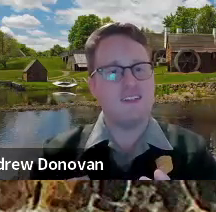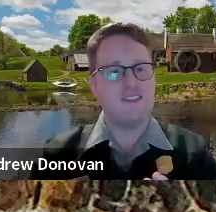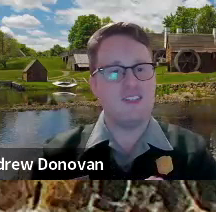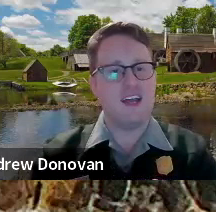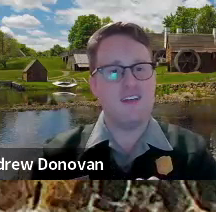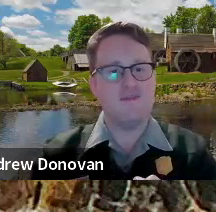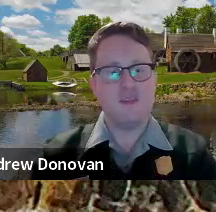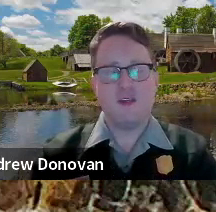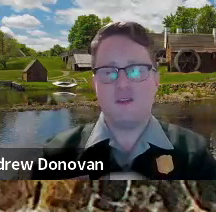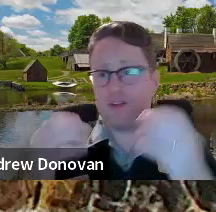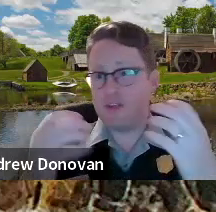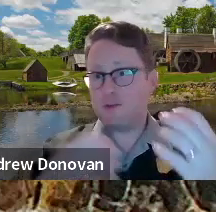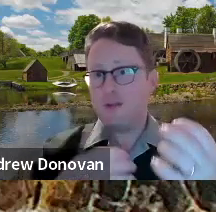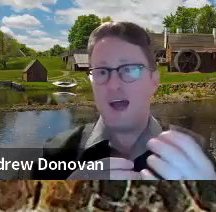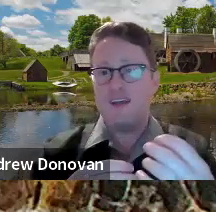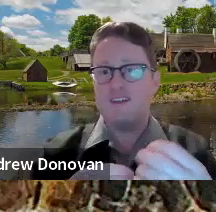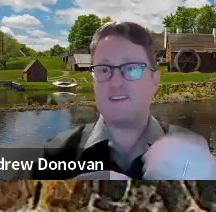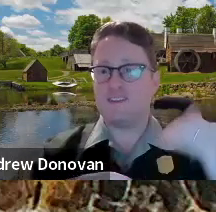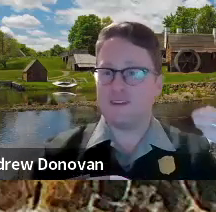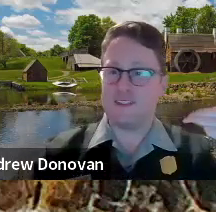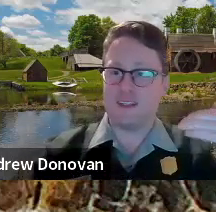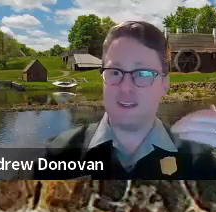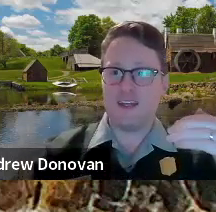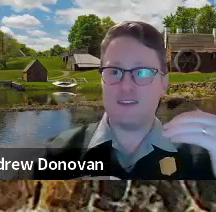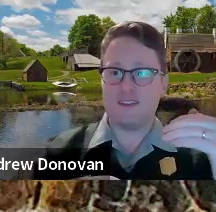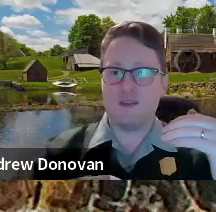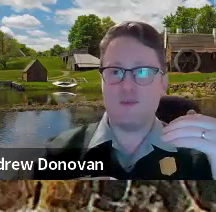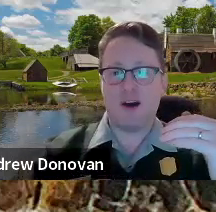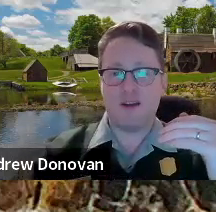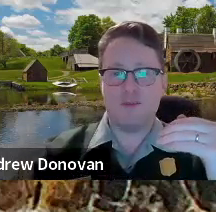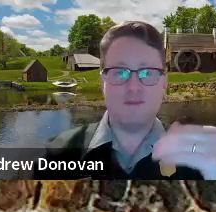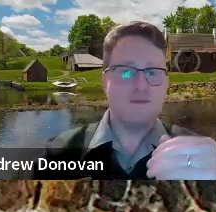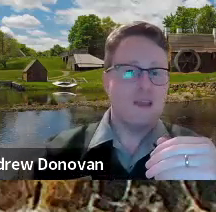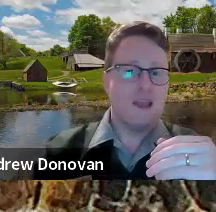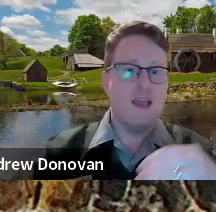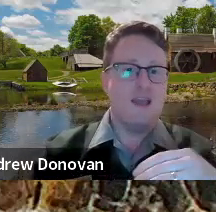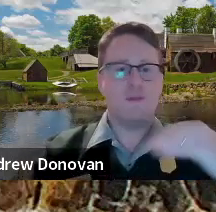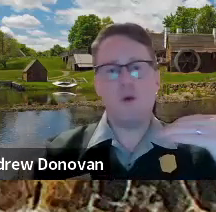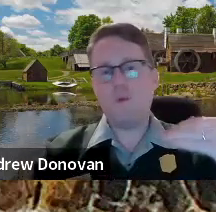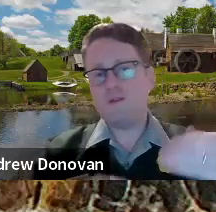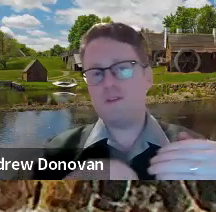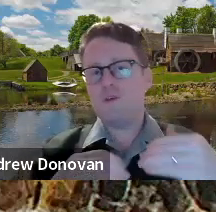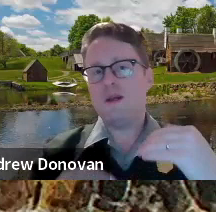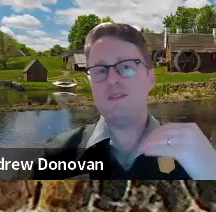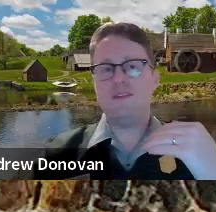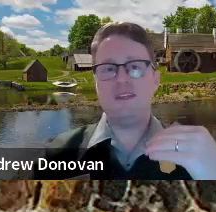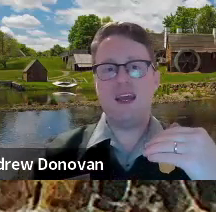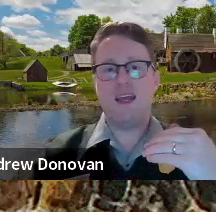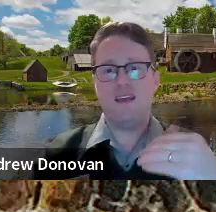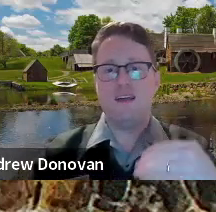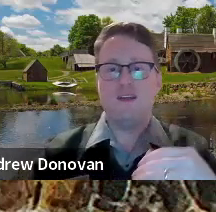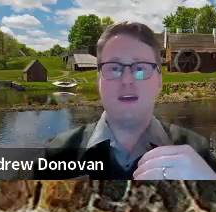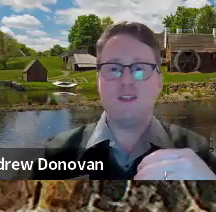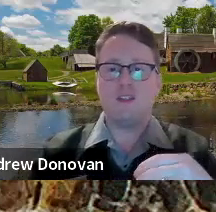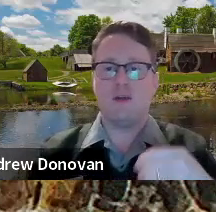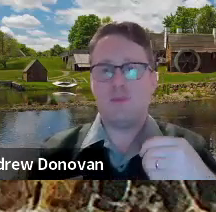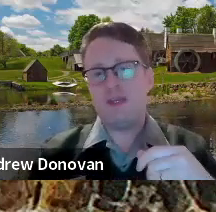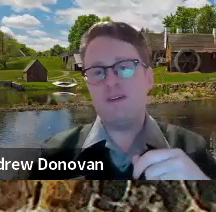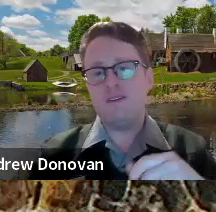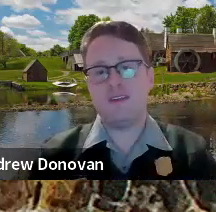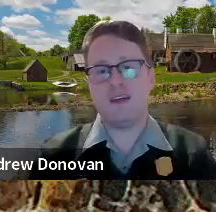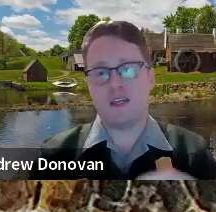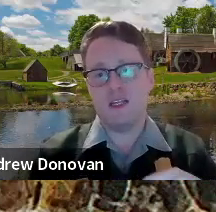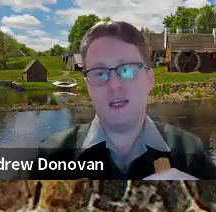called the casting shed. So liquid iron is starting to collect at the bottom. And about once or twice a day, they're actually